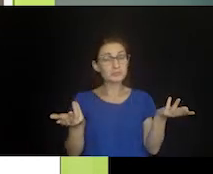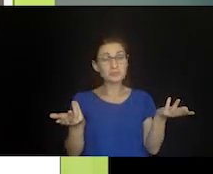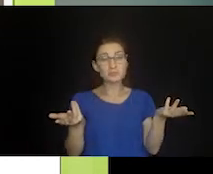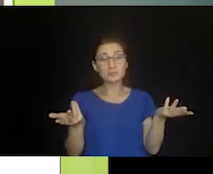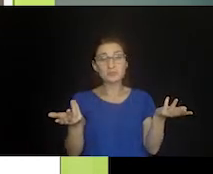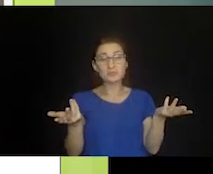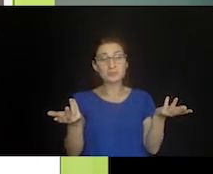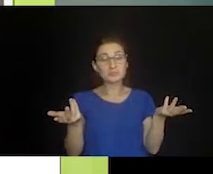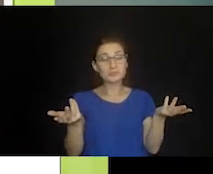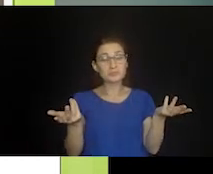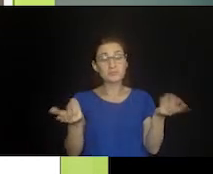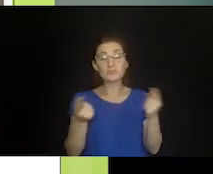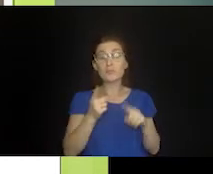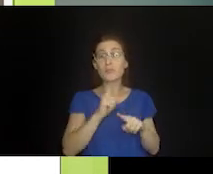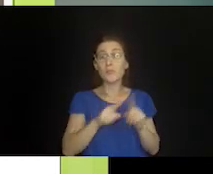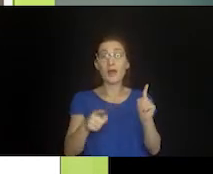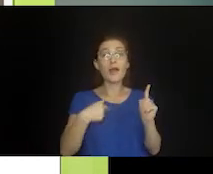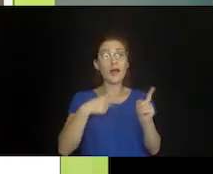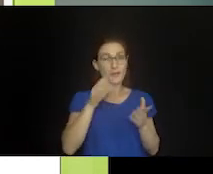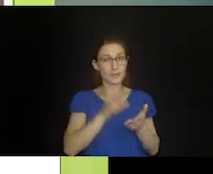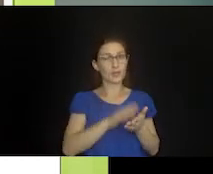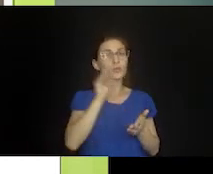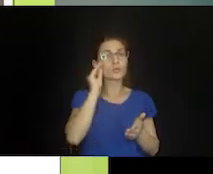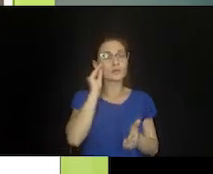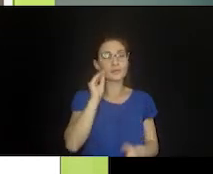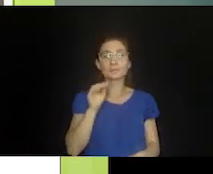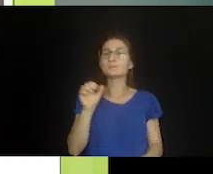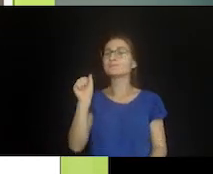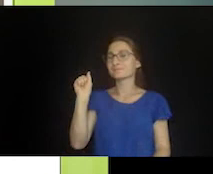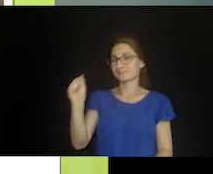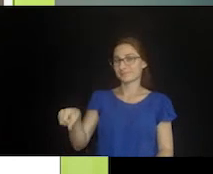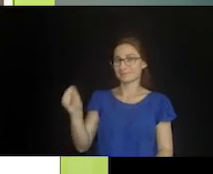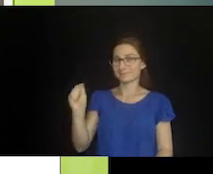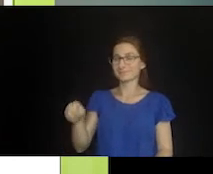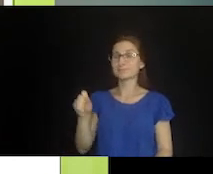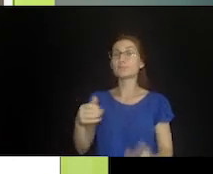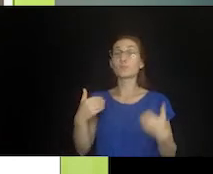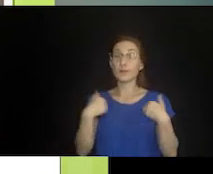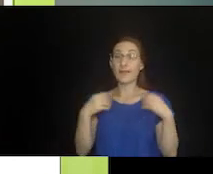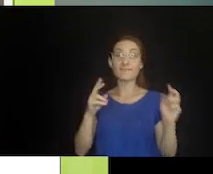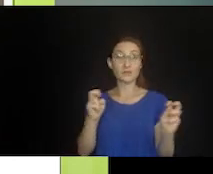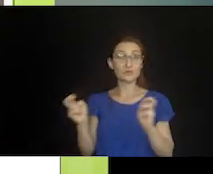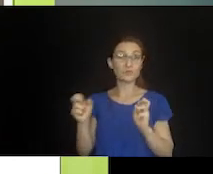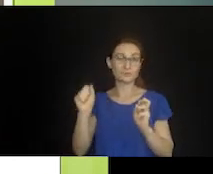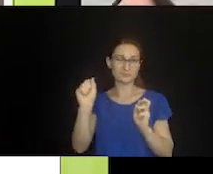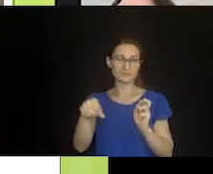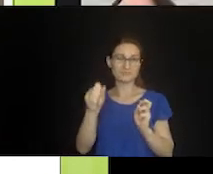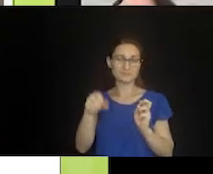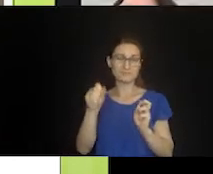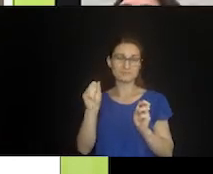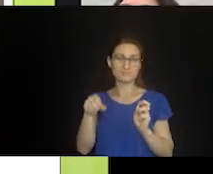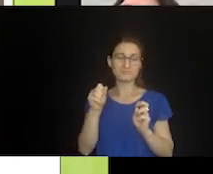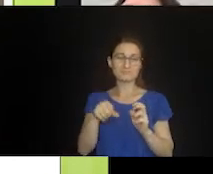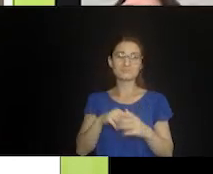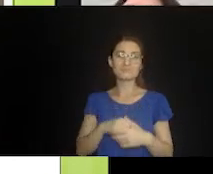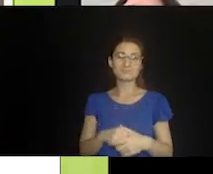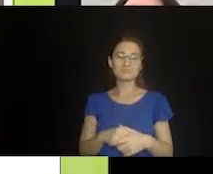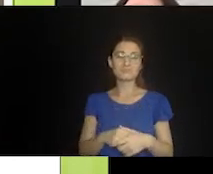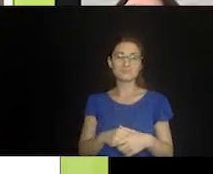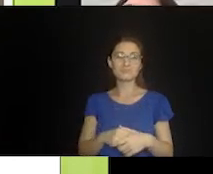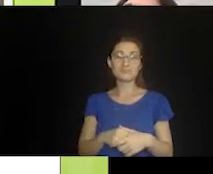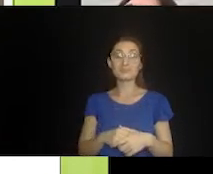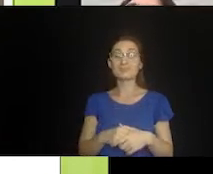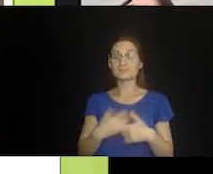is down here. I mean, but I am learning. Yes, we do have some